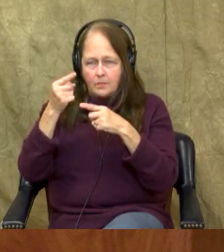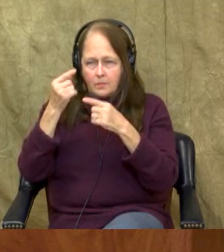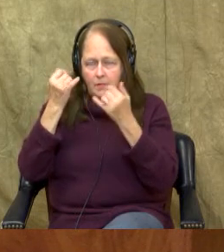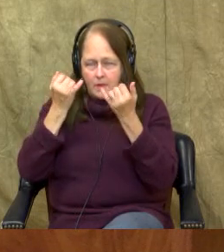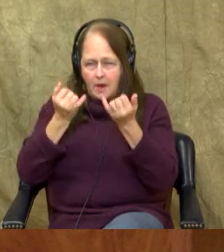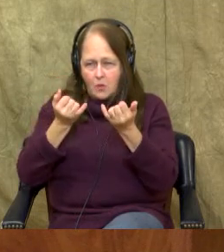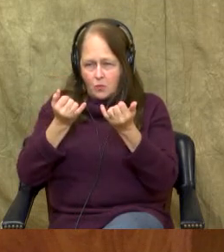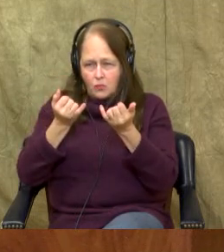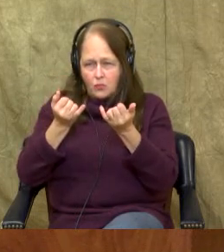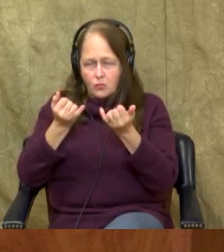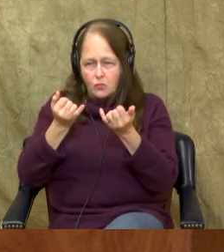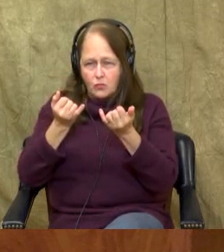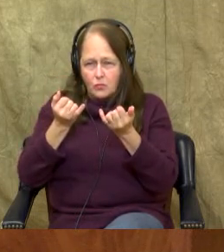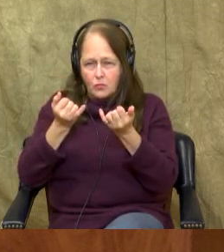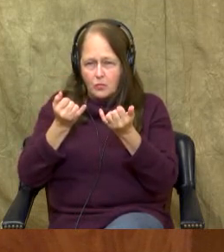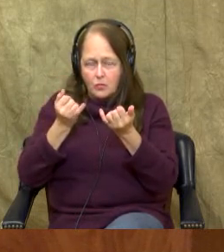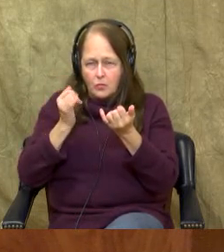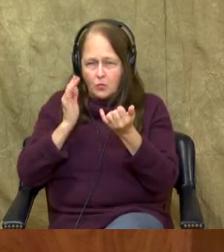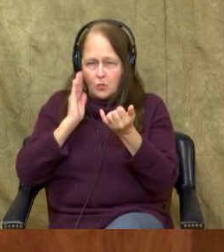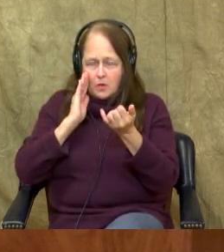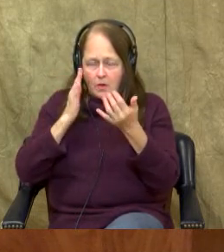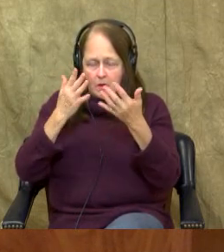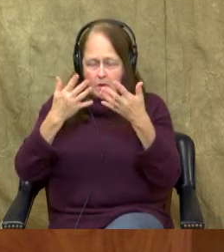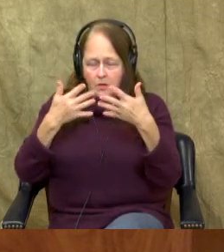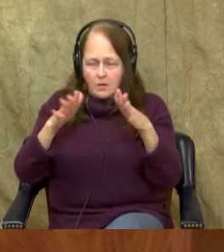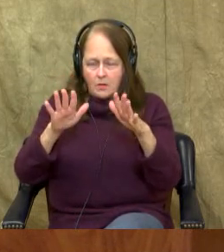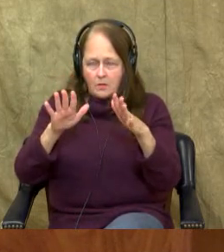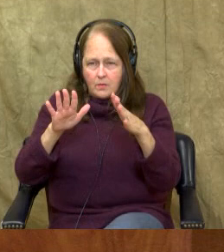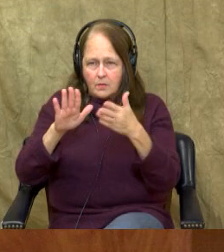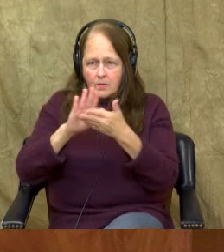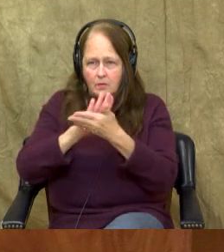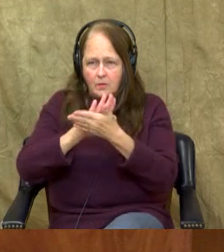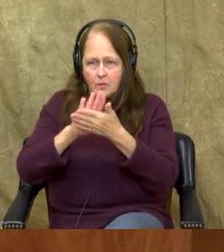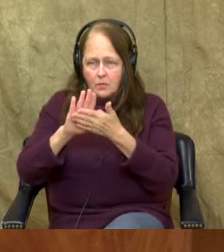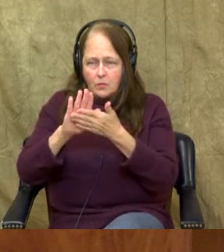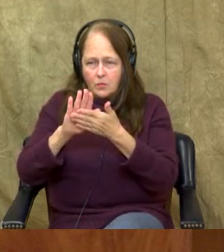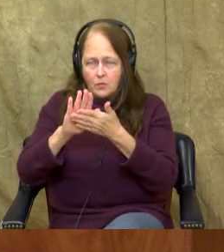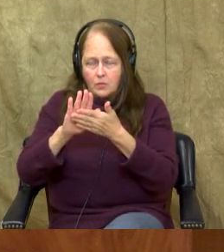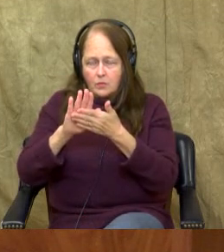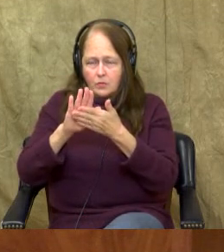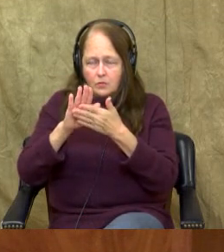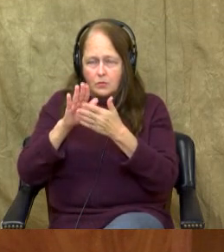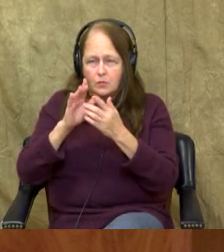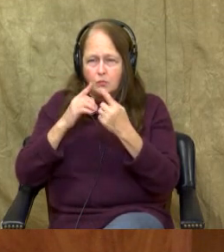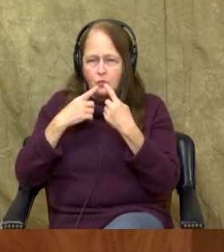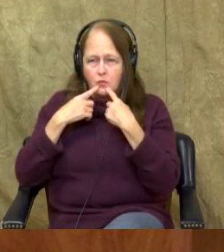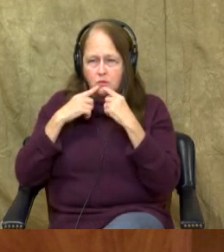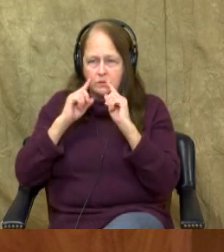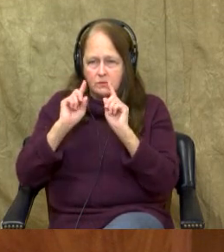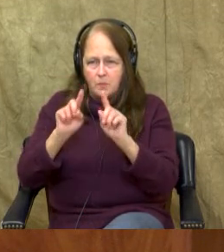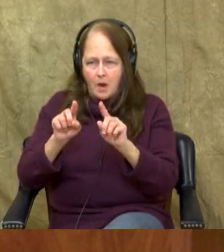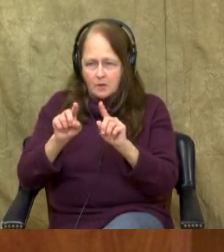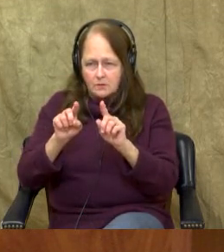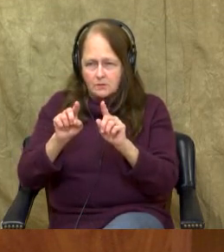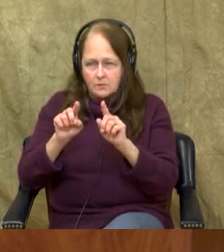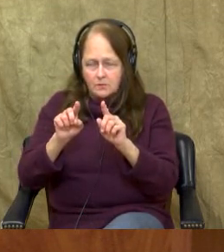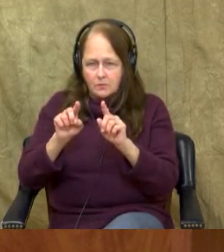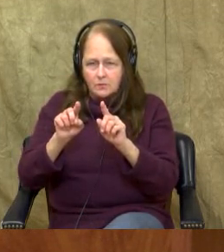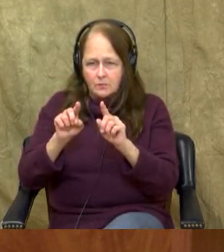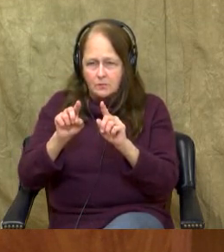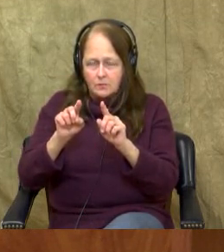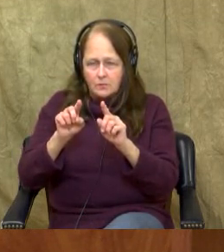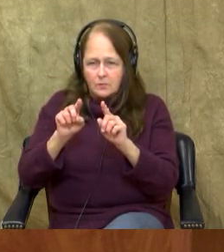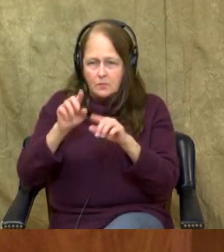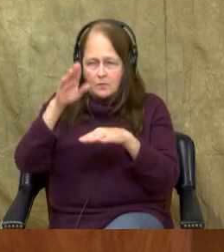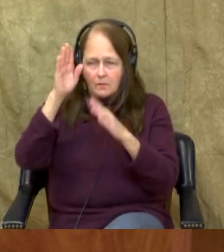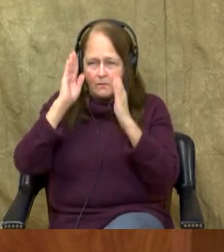Now, we're going to complete a nice open-ended response. And in order to do that, we need to